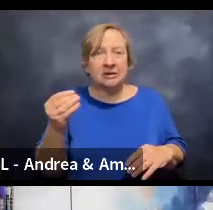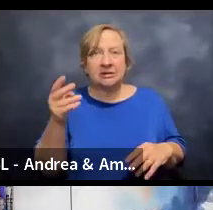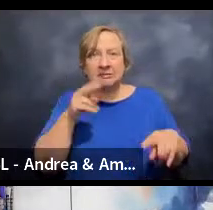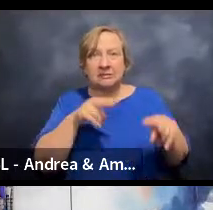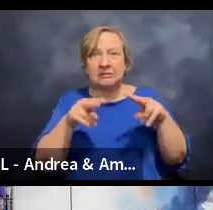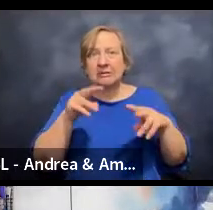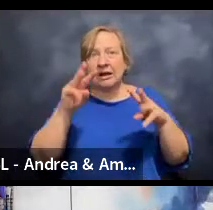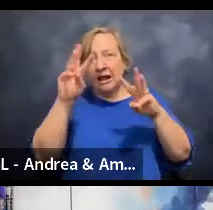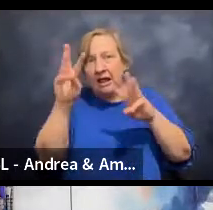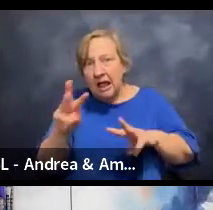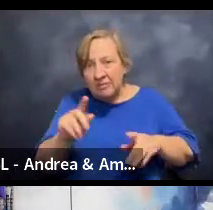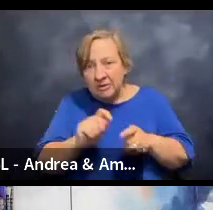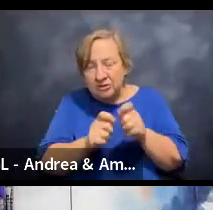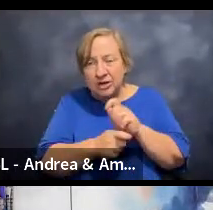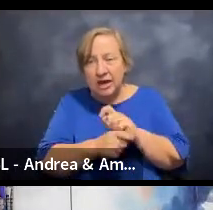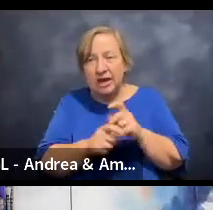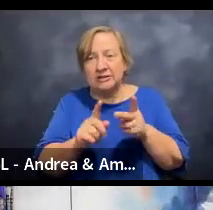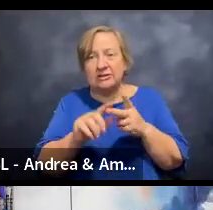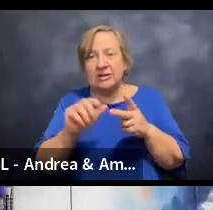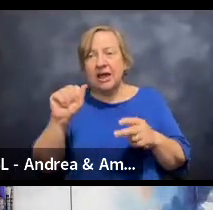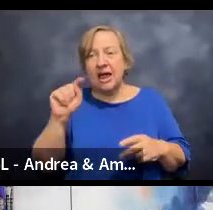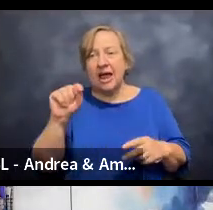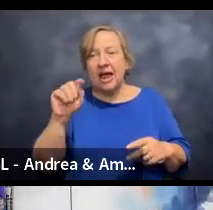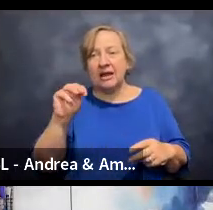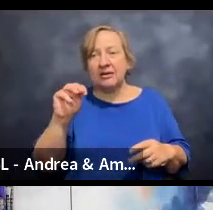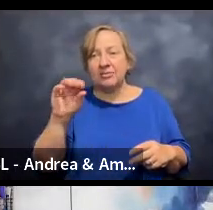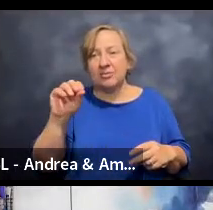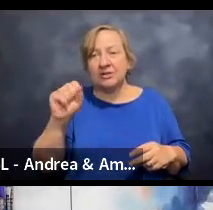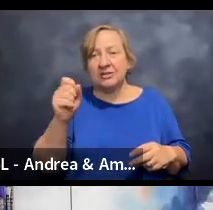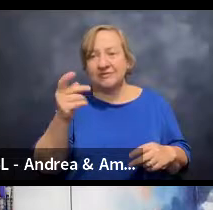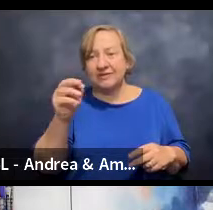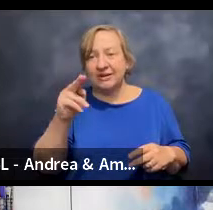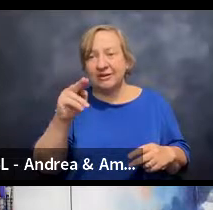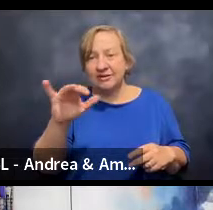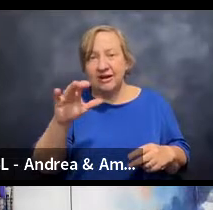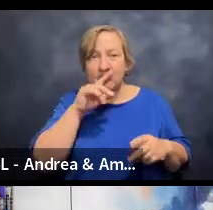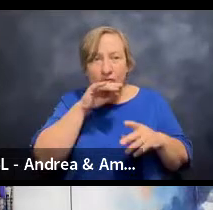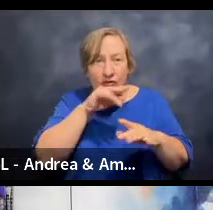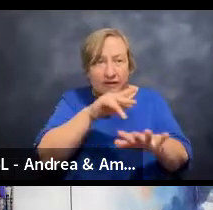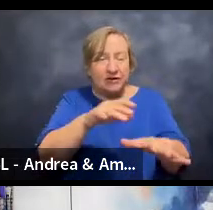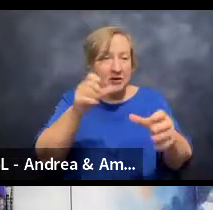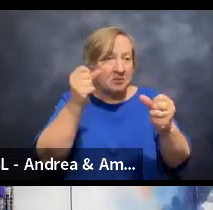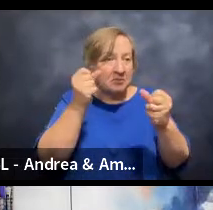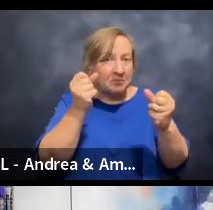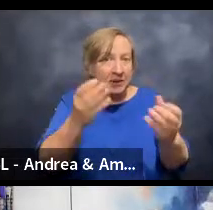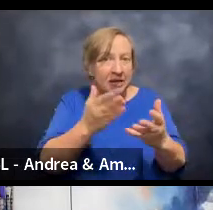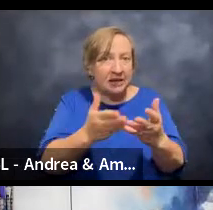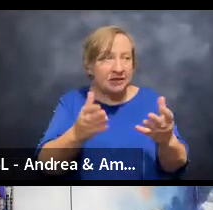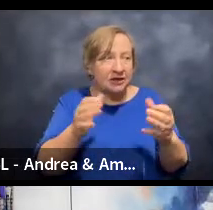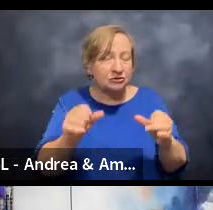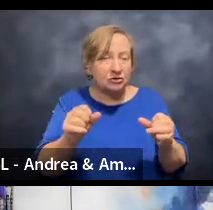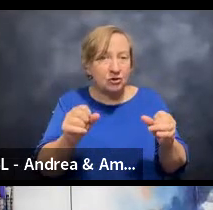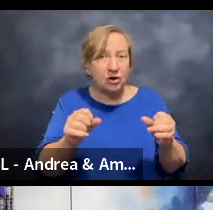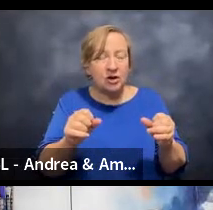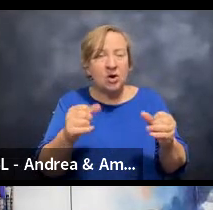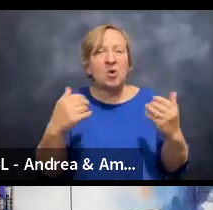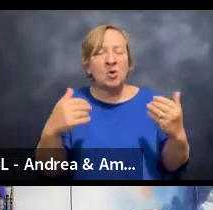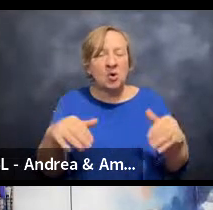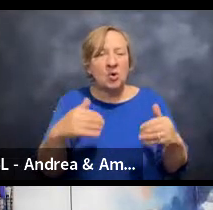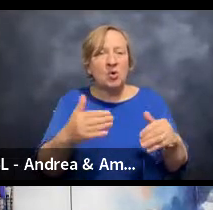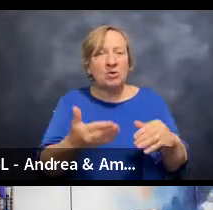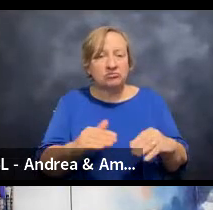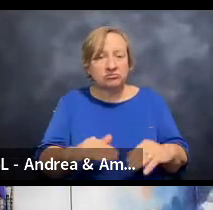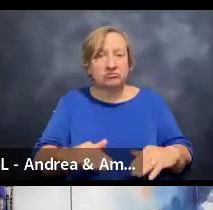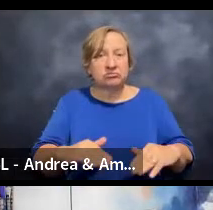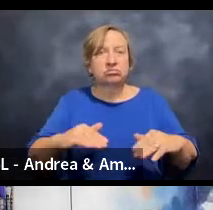climate change and atmospheric rivers and a whole host of things that could potentially raise the normal level of